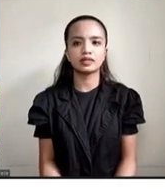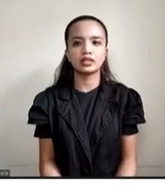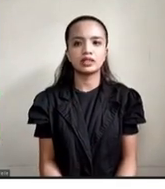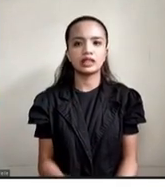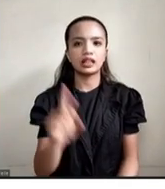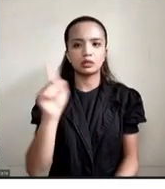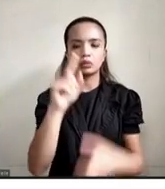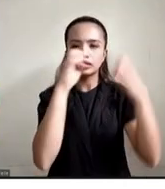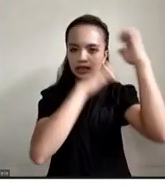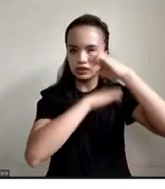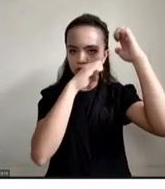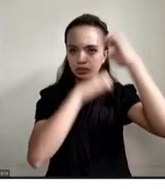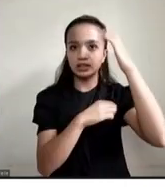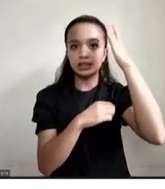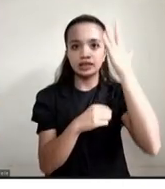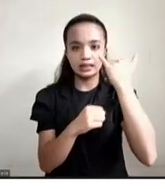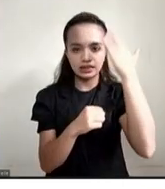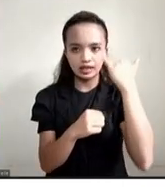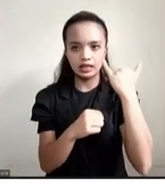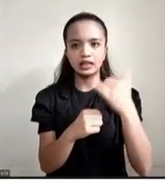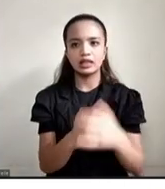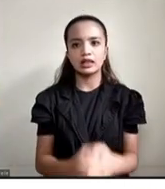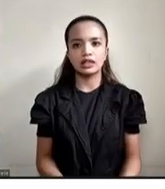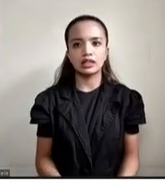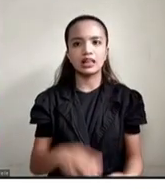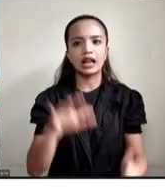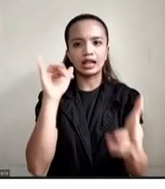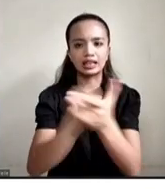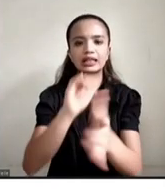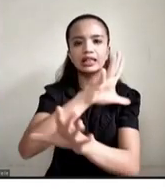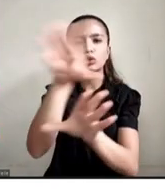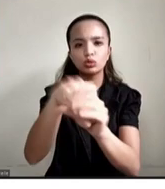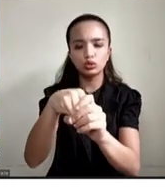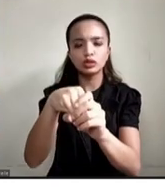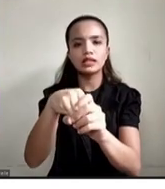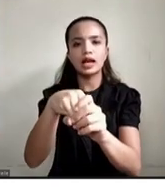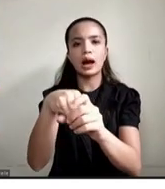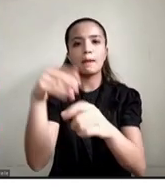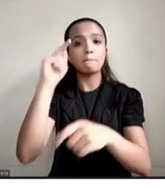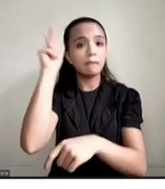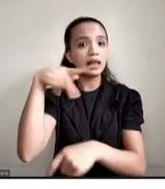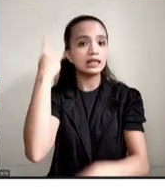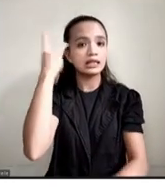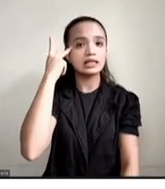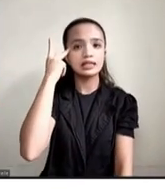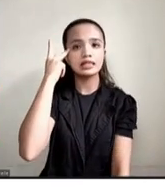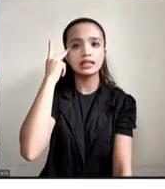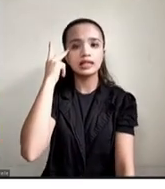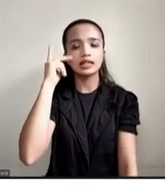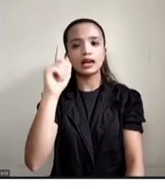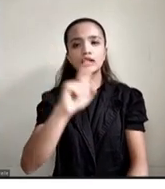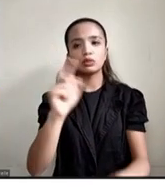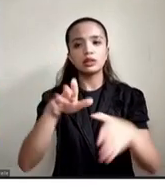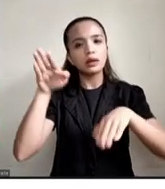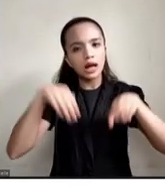expectations, because I mean, I think that's part of politics, the art of compromise and balancing